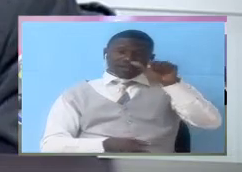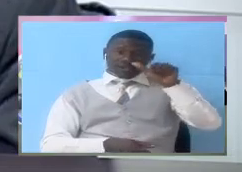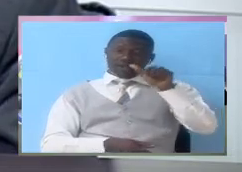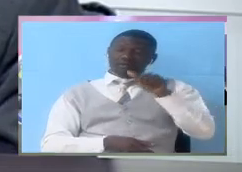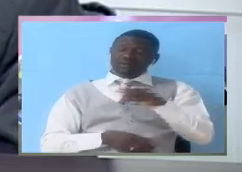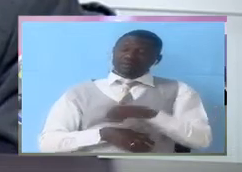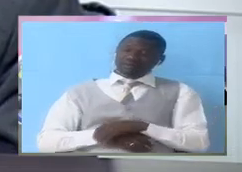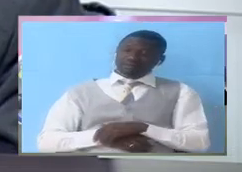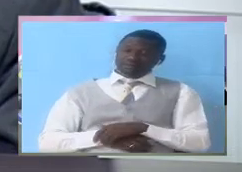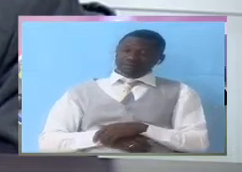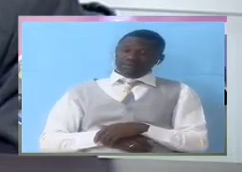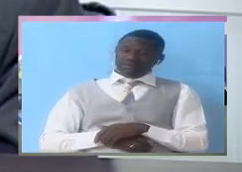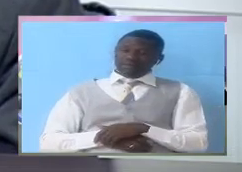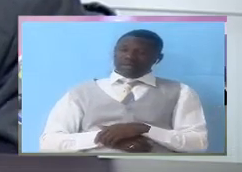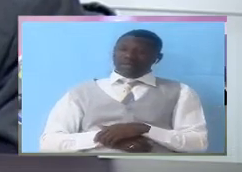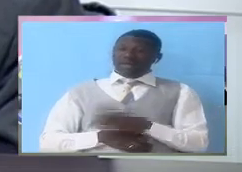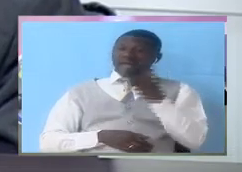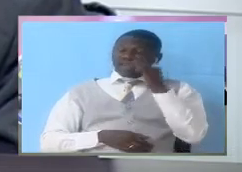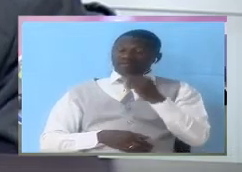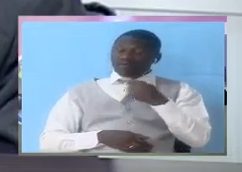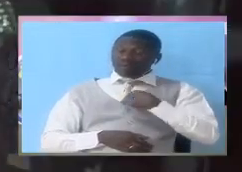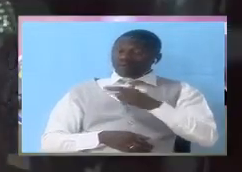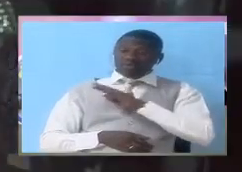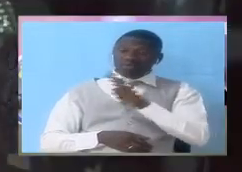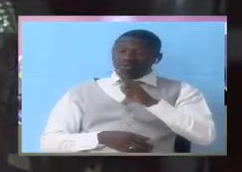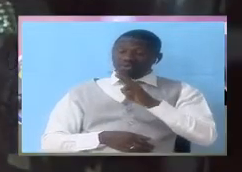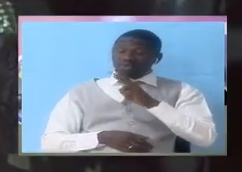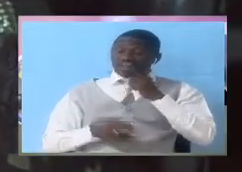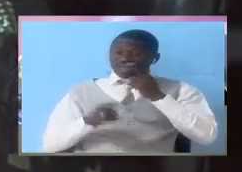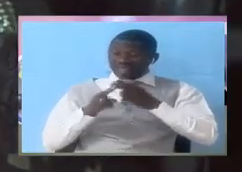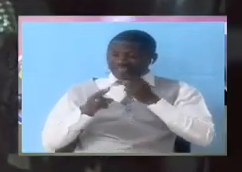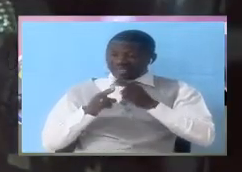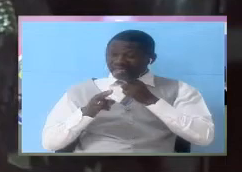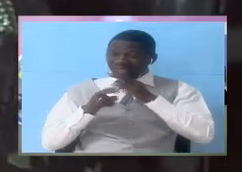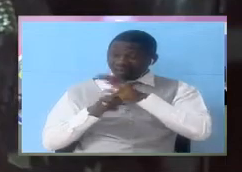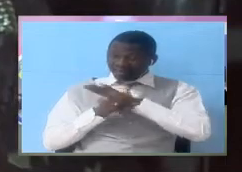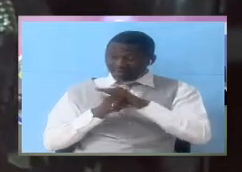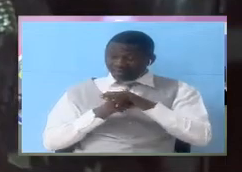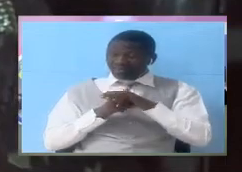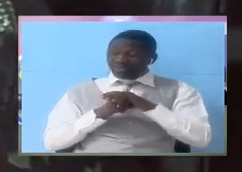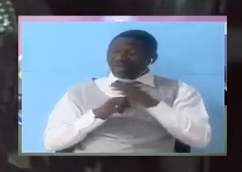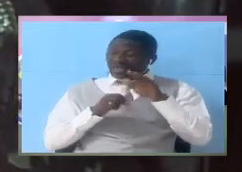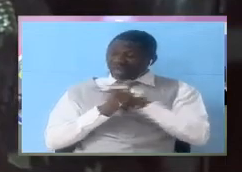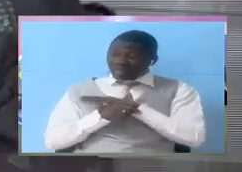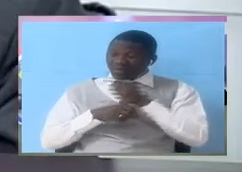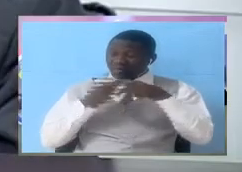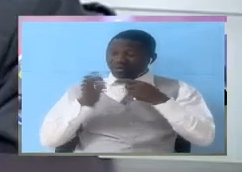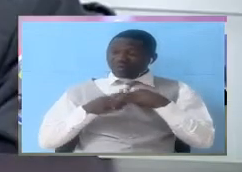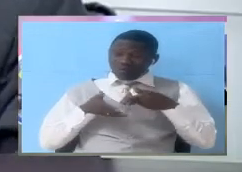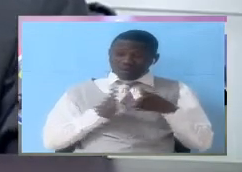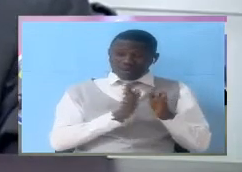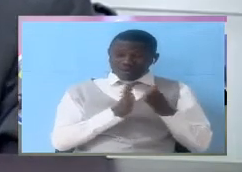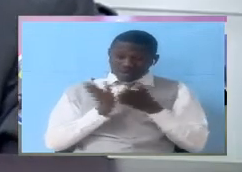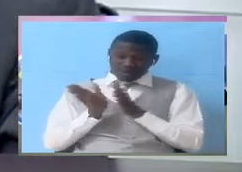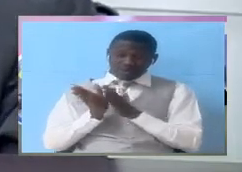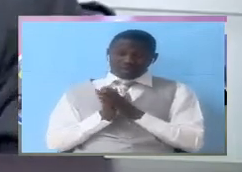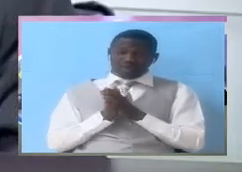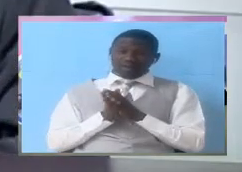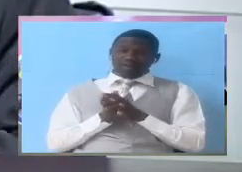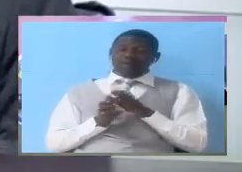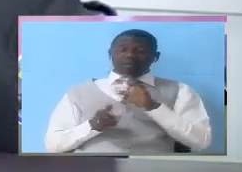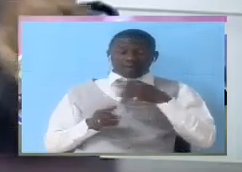NIA di director general bi. If I were not careful in my treading. Suma bayiwuton xel ci ni nga xamne non la don jëfle. I would have been